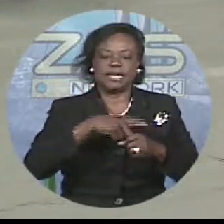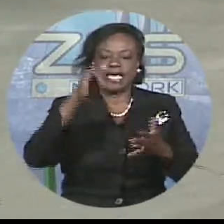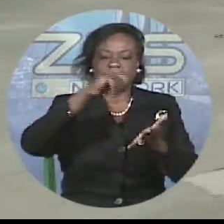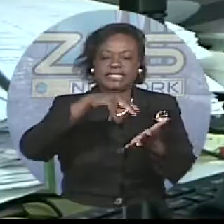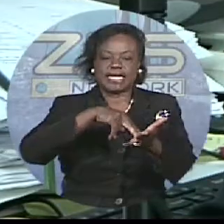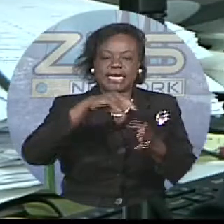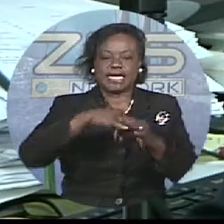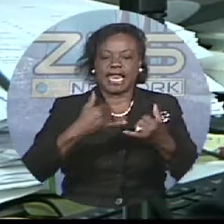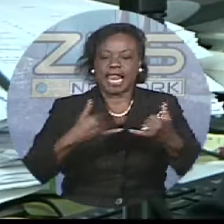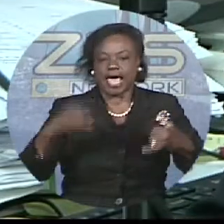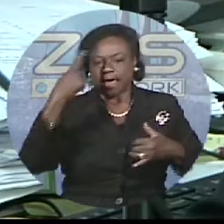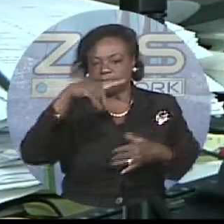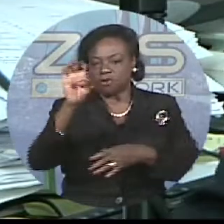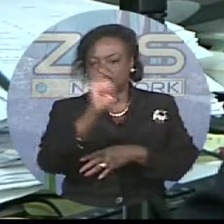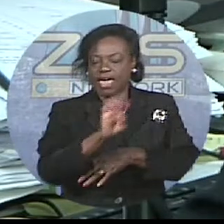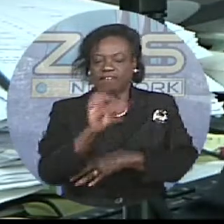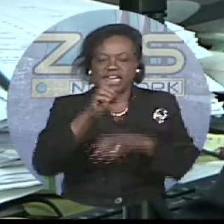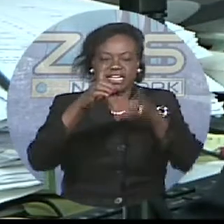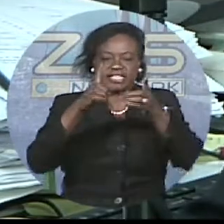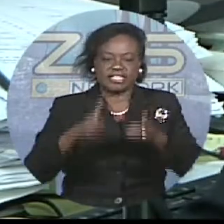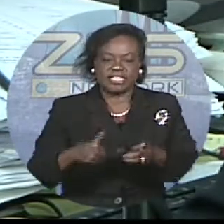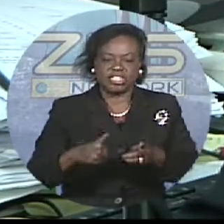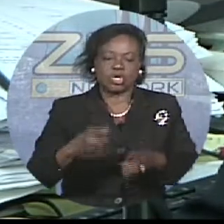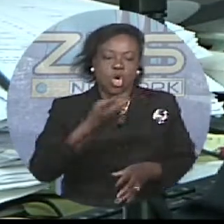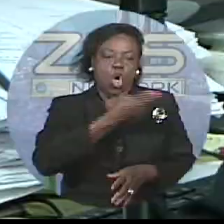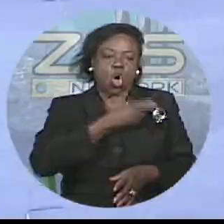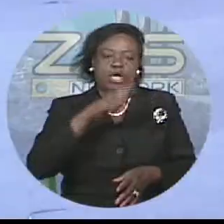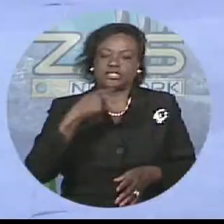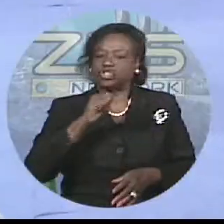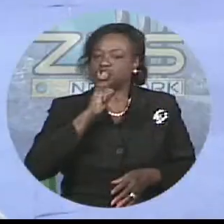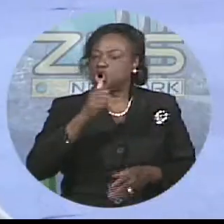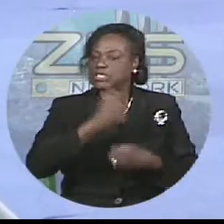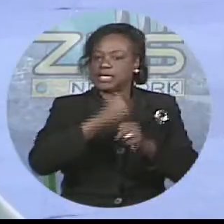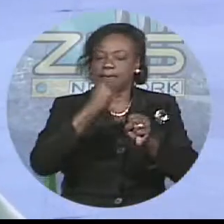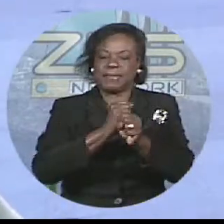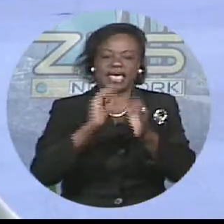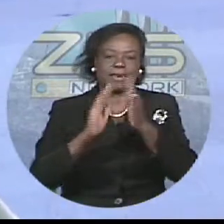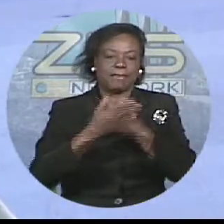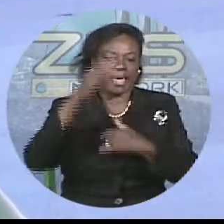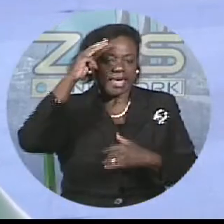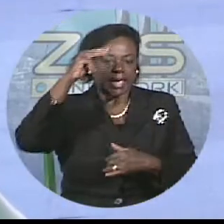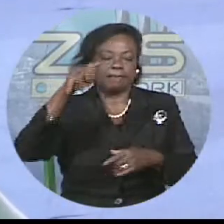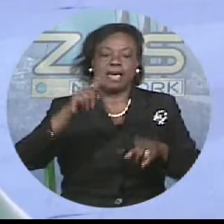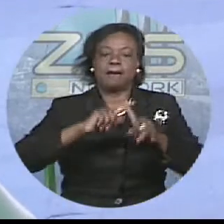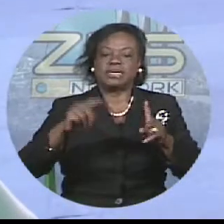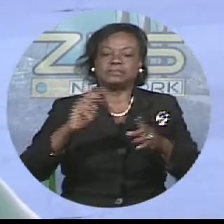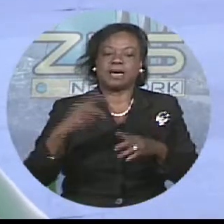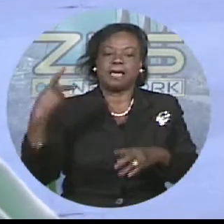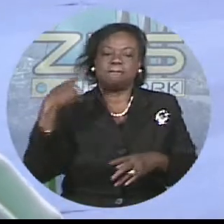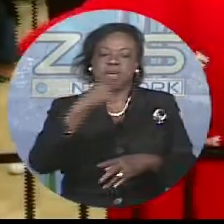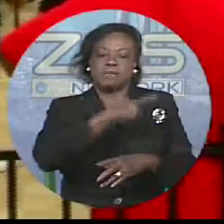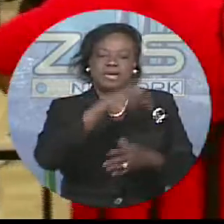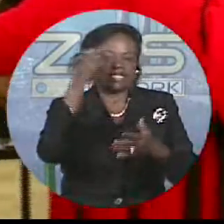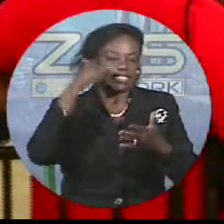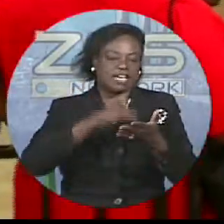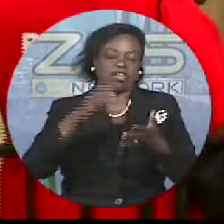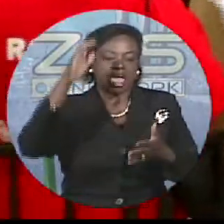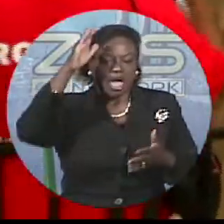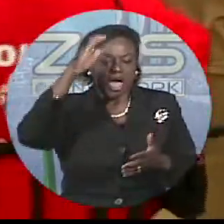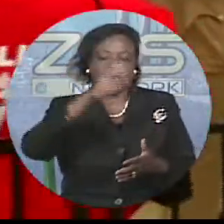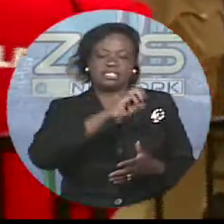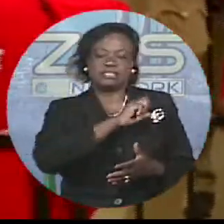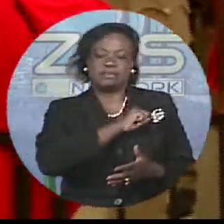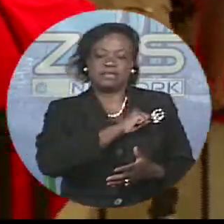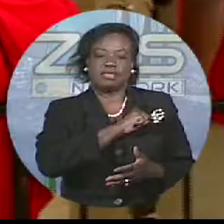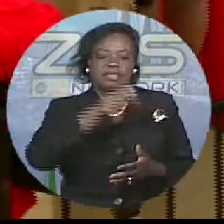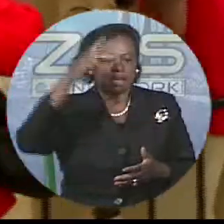for hours. A decision that Hall reported was not made by him, but by Permanent Secretary Carl Smith. Now, while the Prime Minister